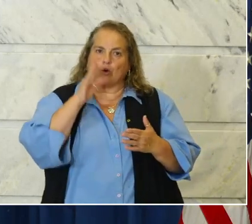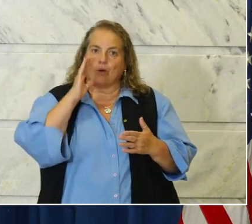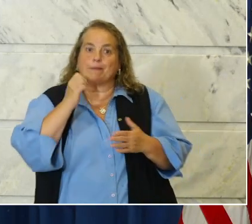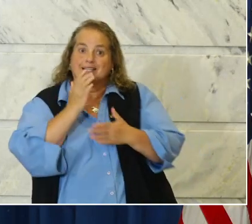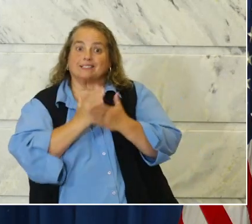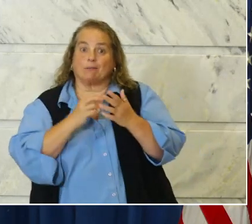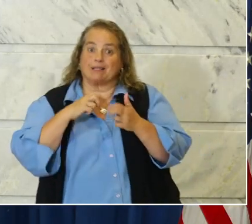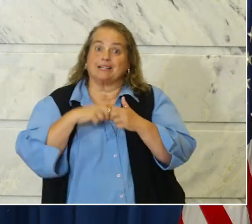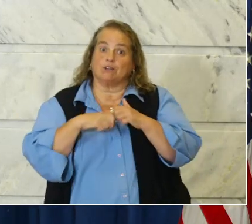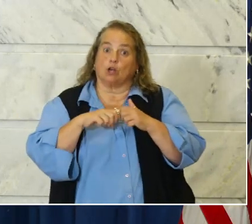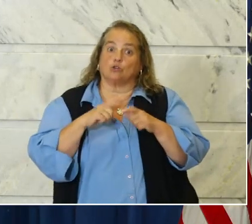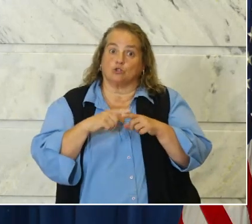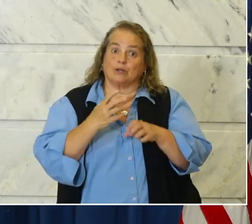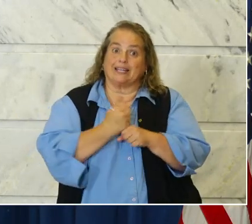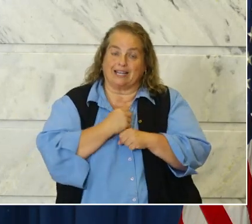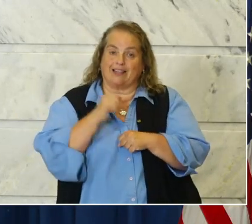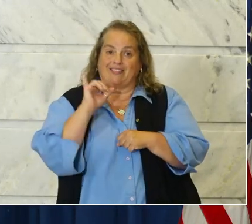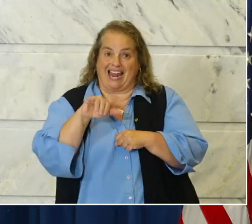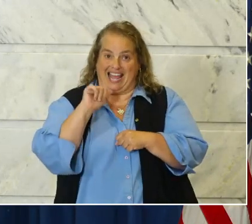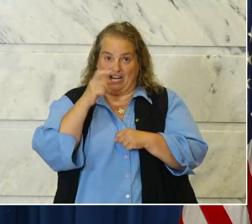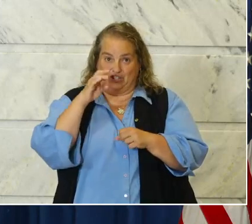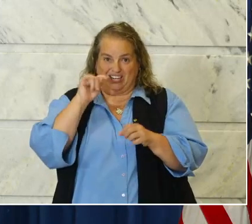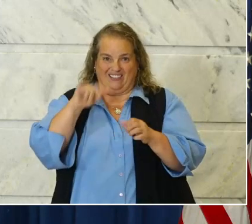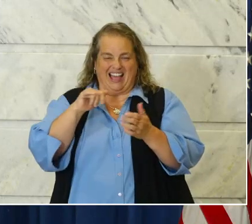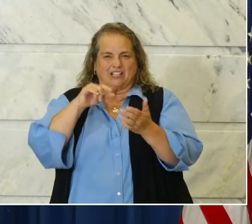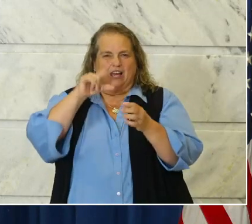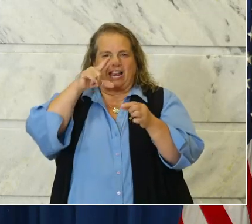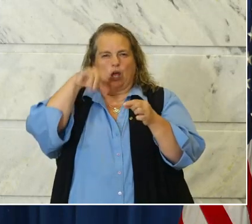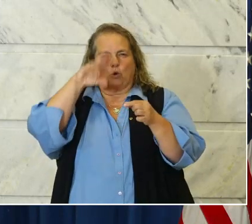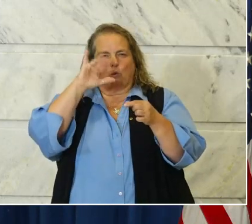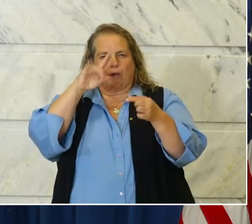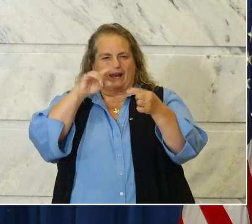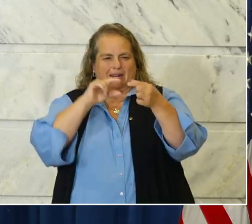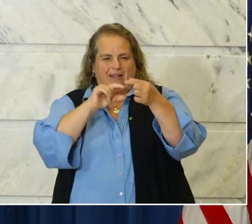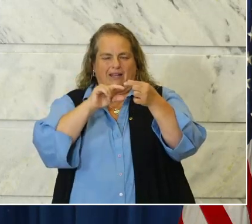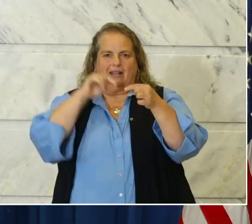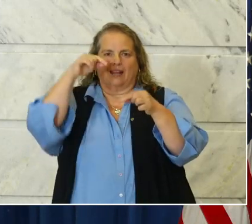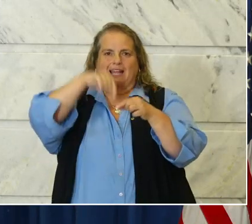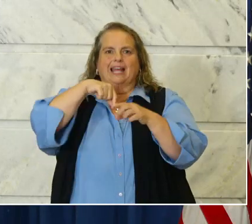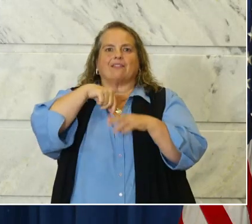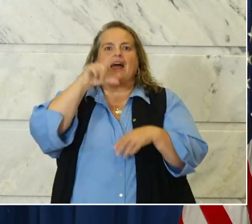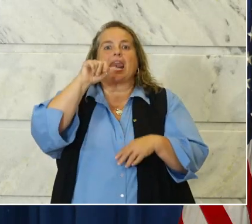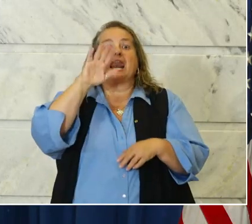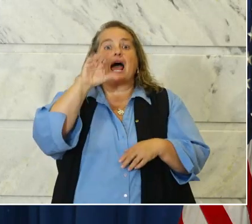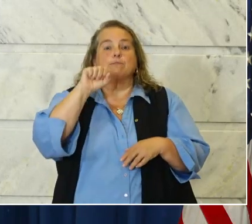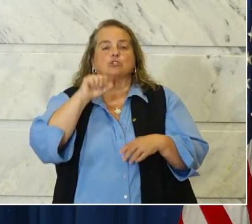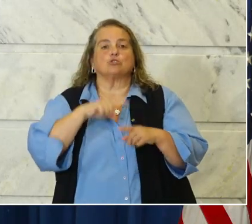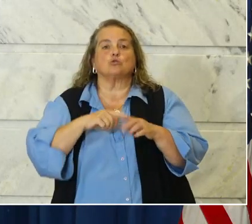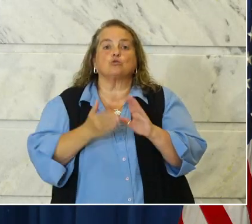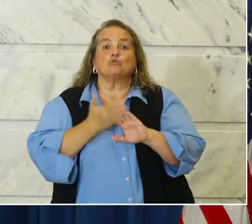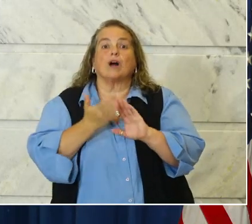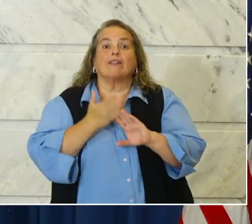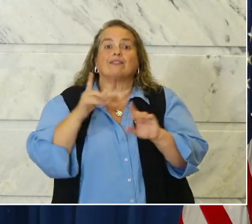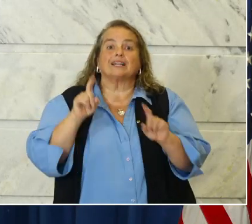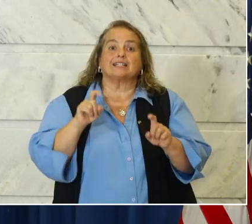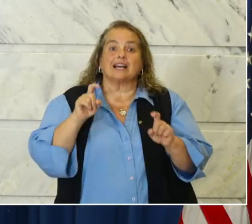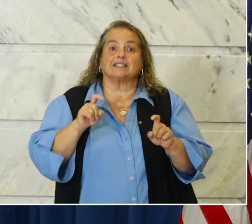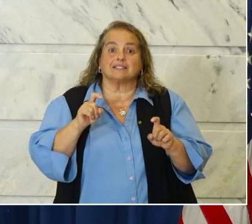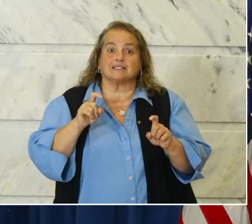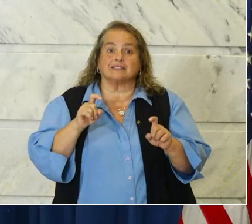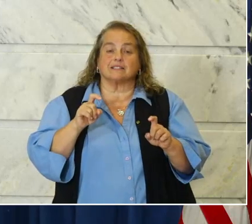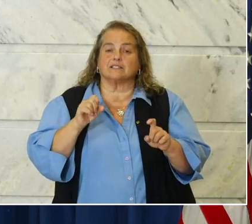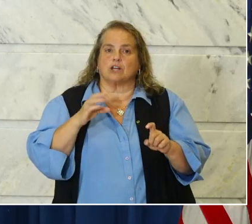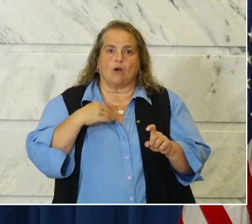real difficulty getting reagent. Specifically, that's what's used in the labs. It's necessary to run the tests, so I'm